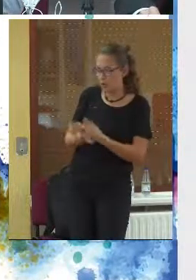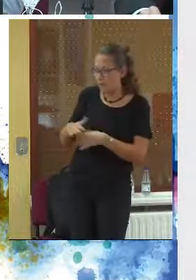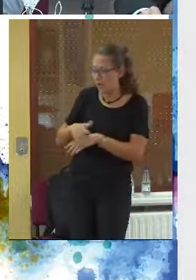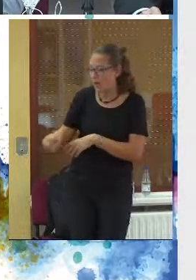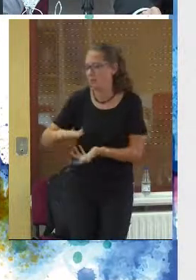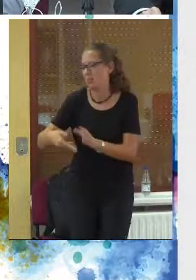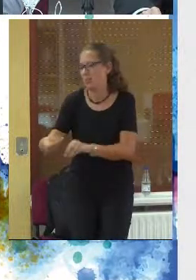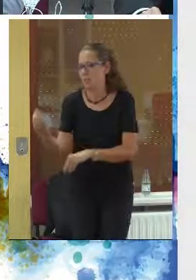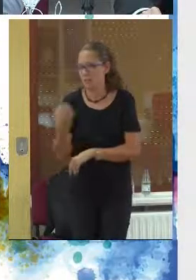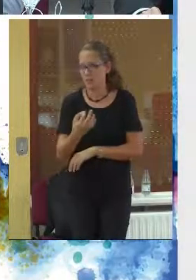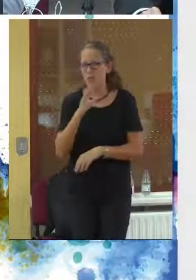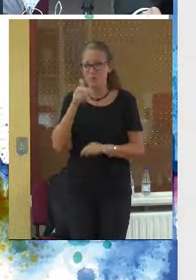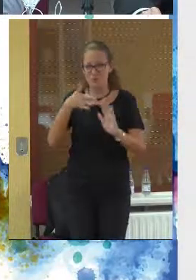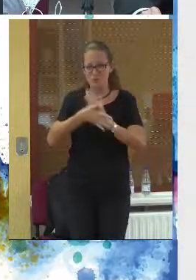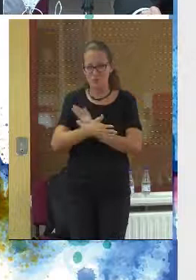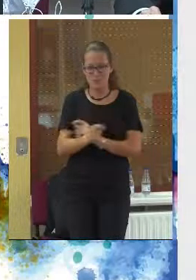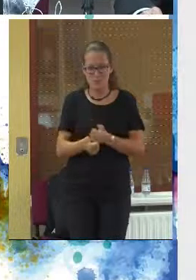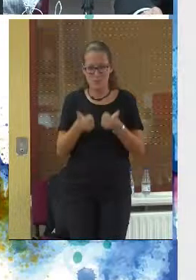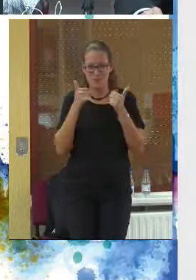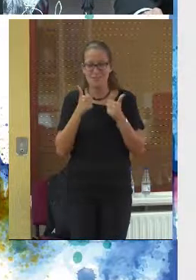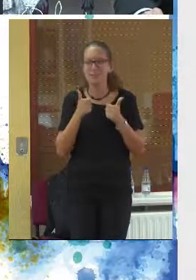tutors' teams.